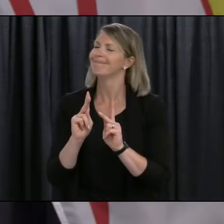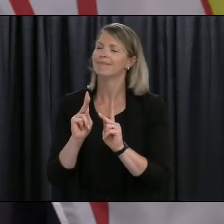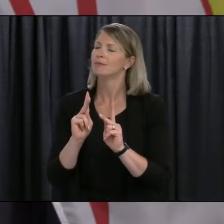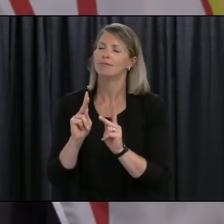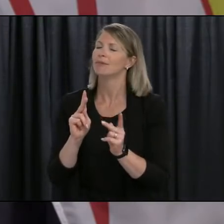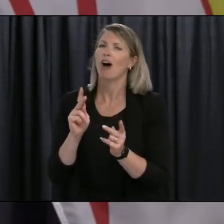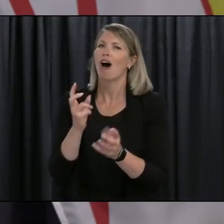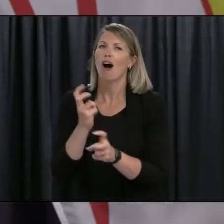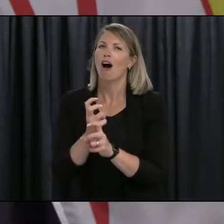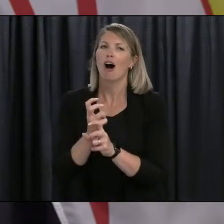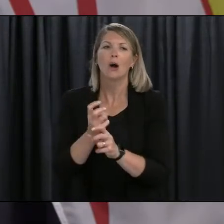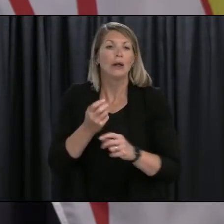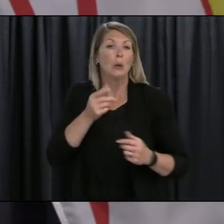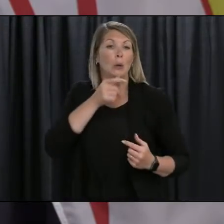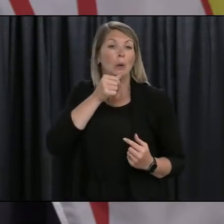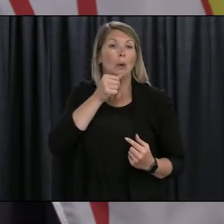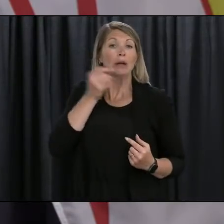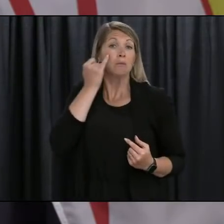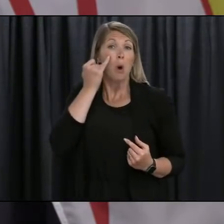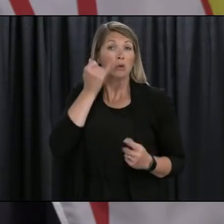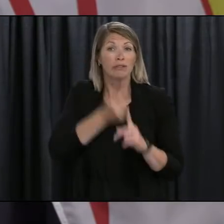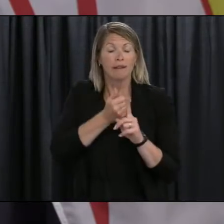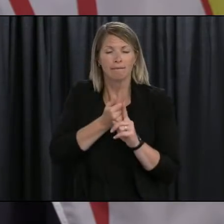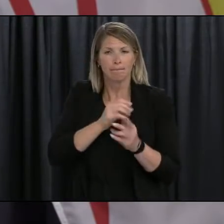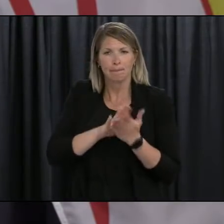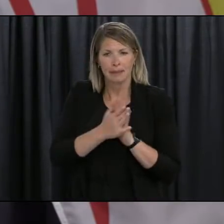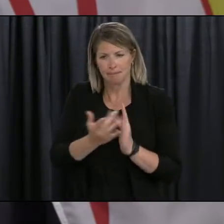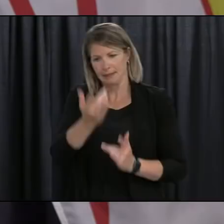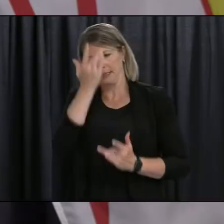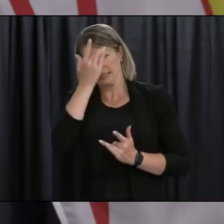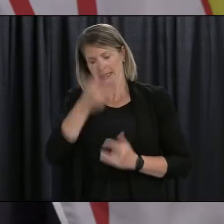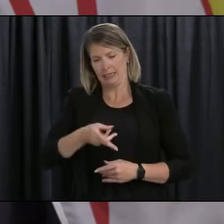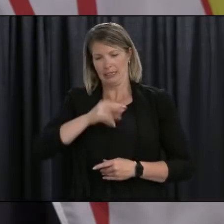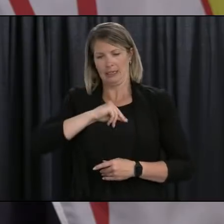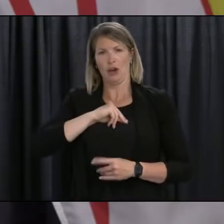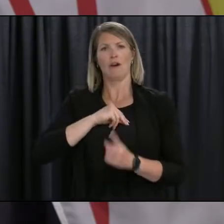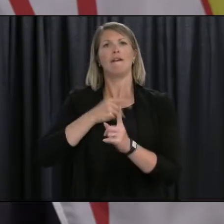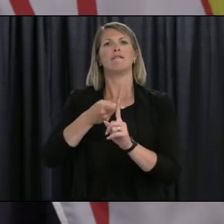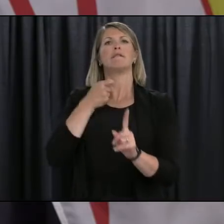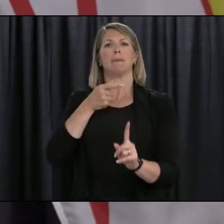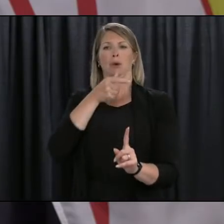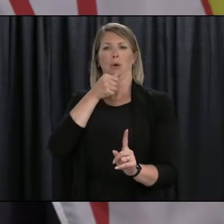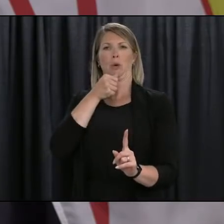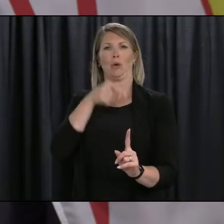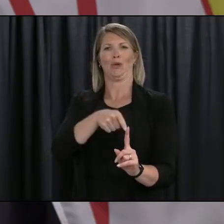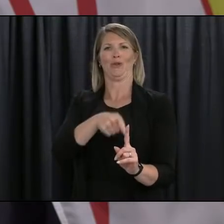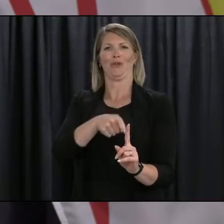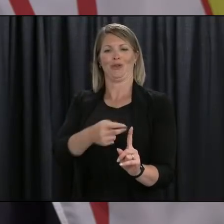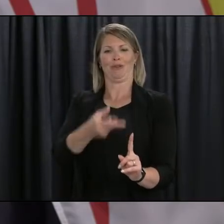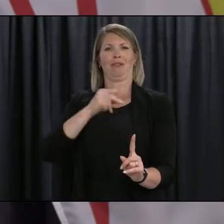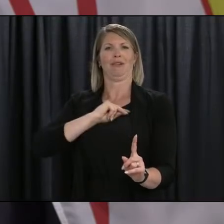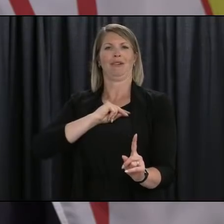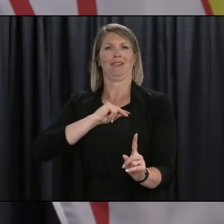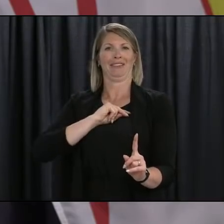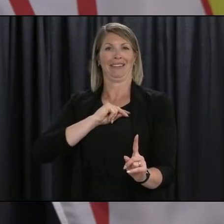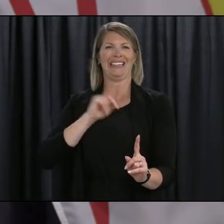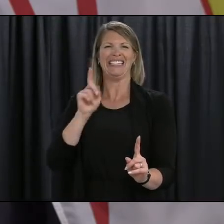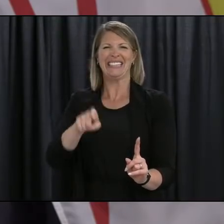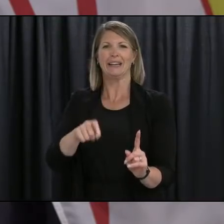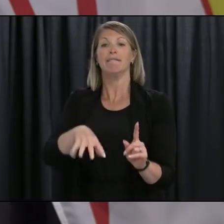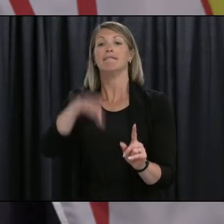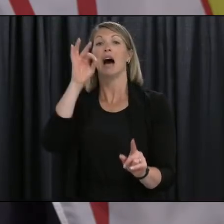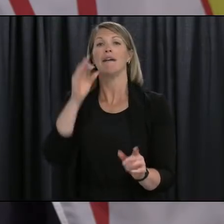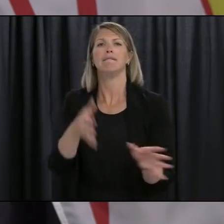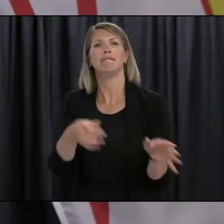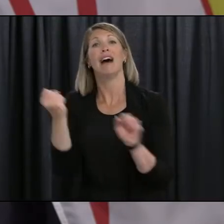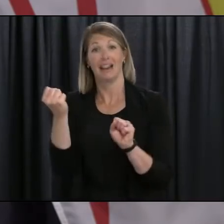chance of you contracting the virus should it start to circulate again. But also, if you were to become sick, the less chance you have of passing